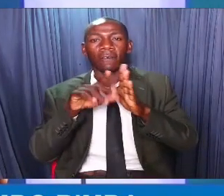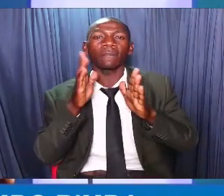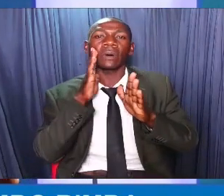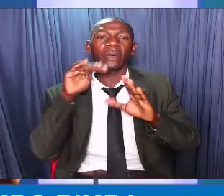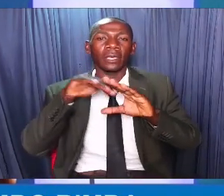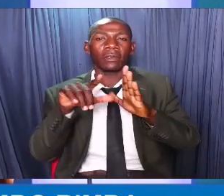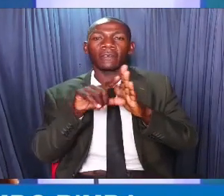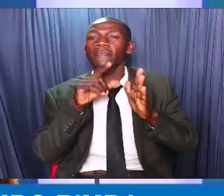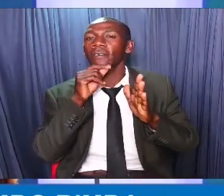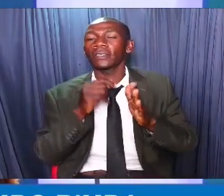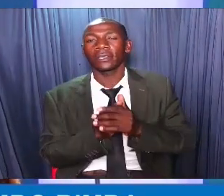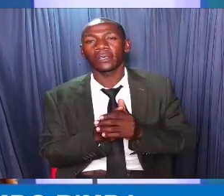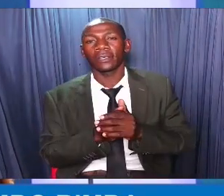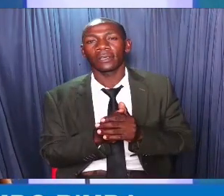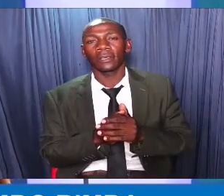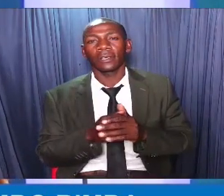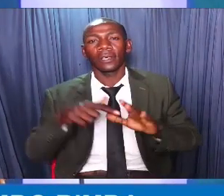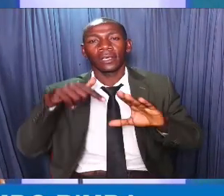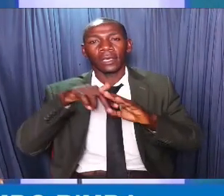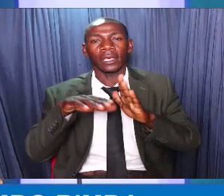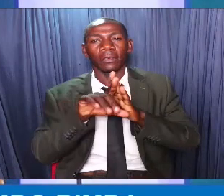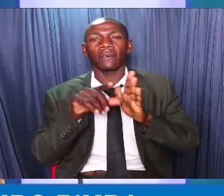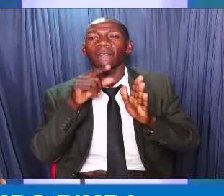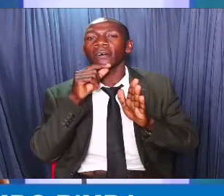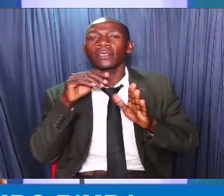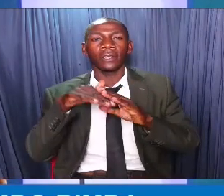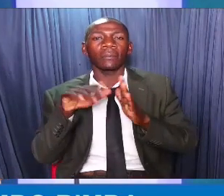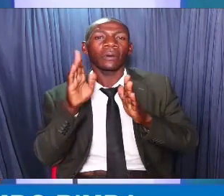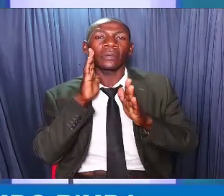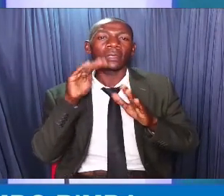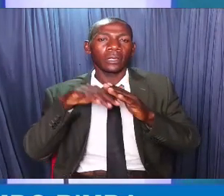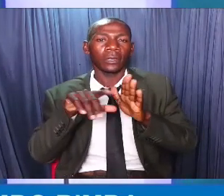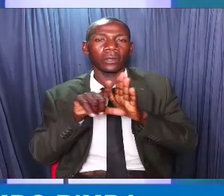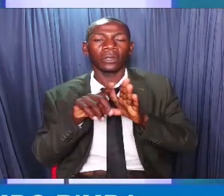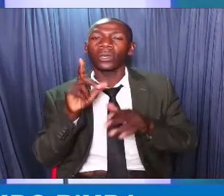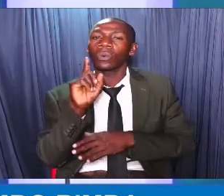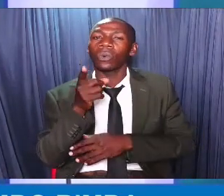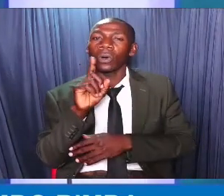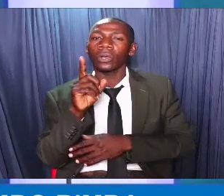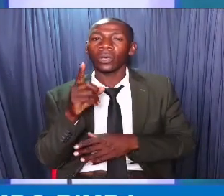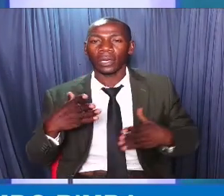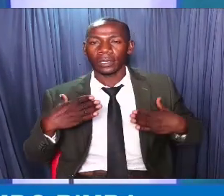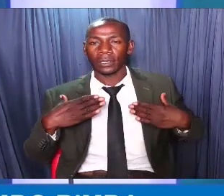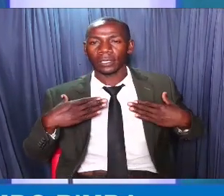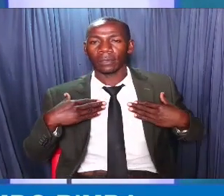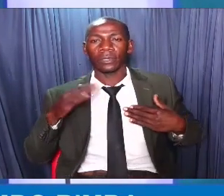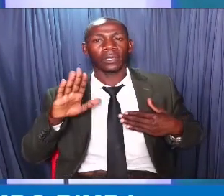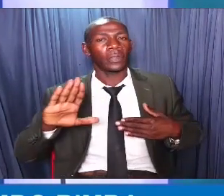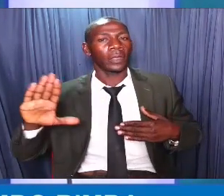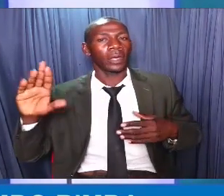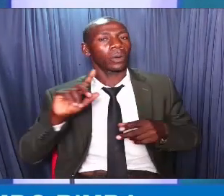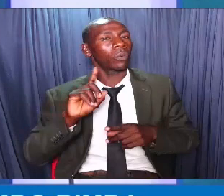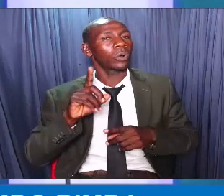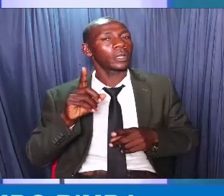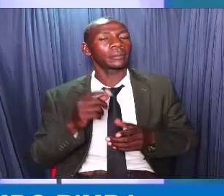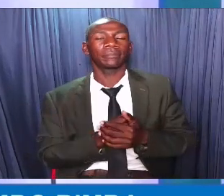mother-in-law too. Baba vya mama vya. Father-in-laws and mother-in-laws. Akikuonya wasema mimi bado sitaki mambo ya kwenu ndugu siyataki mimi. When they